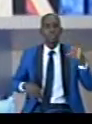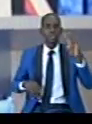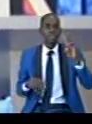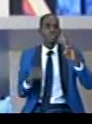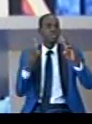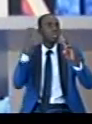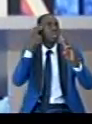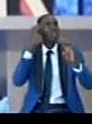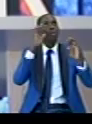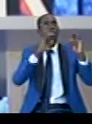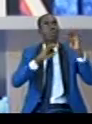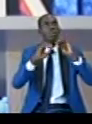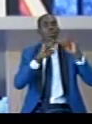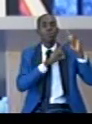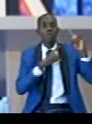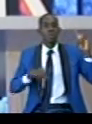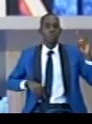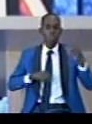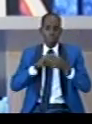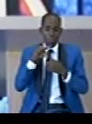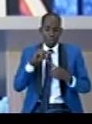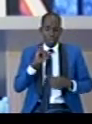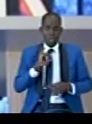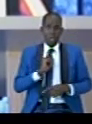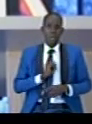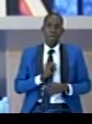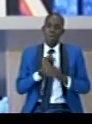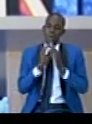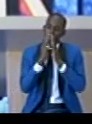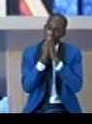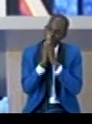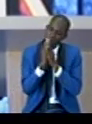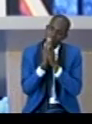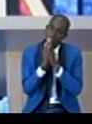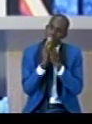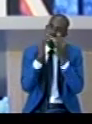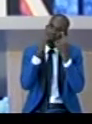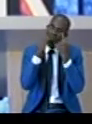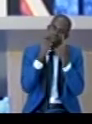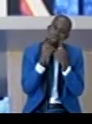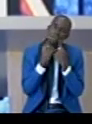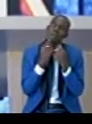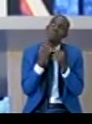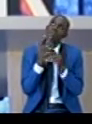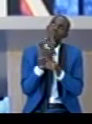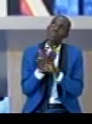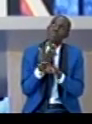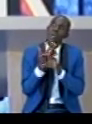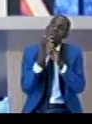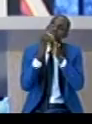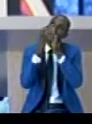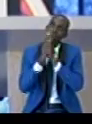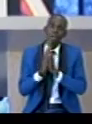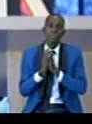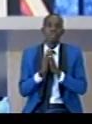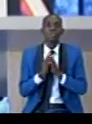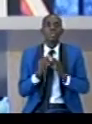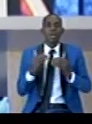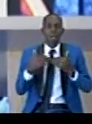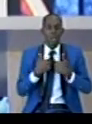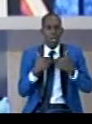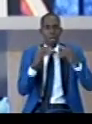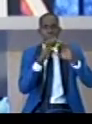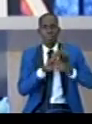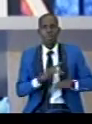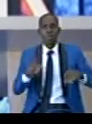O Lord, when I cry, when I pray, when I make supplication with my voice, have mercy